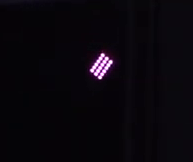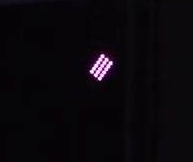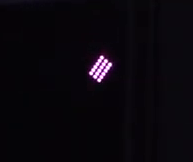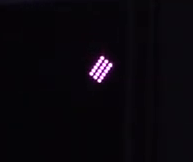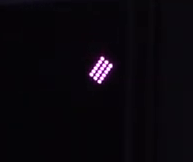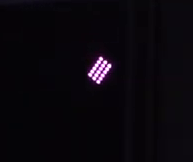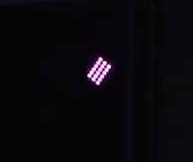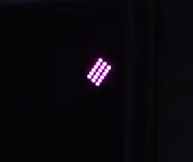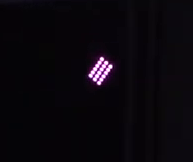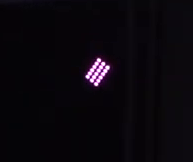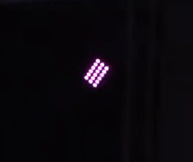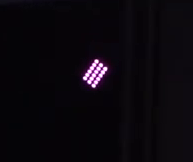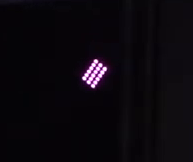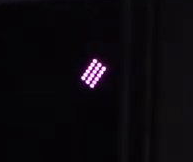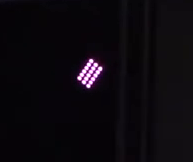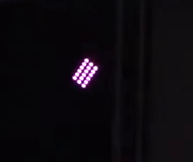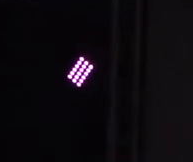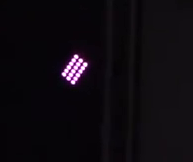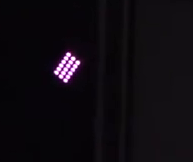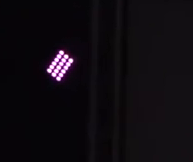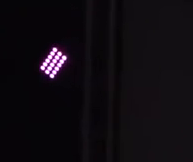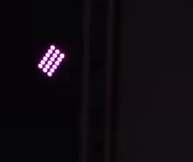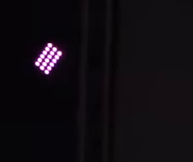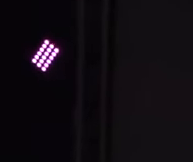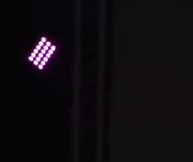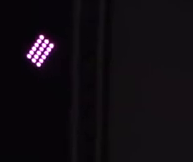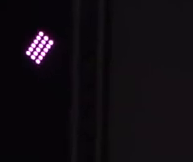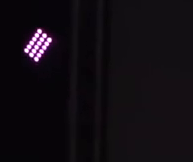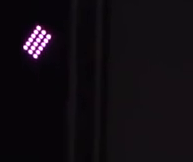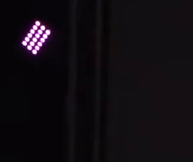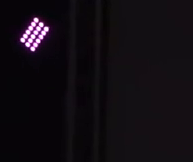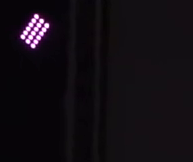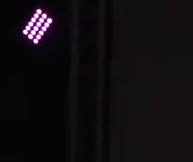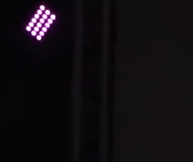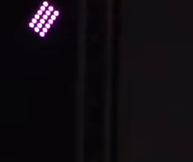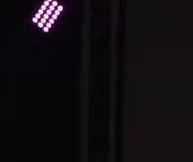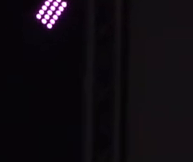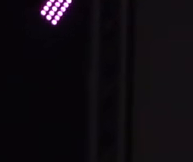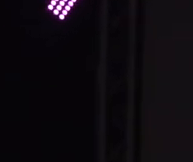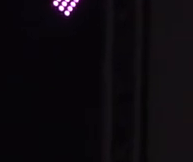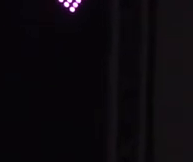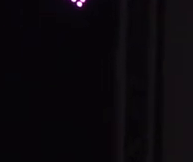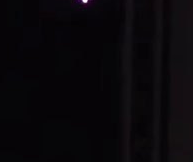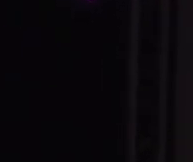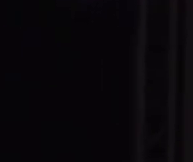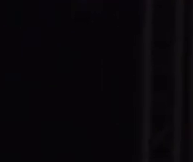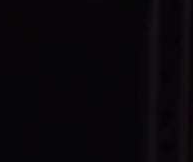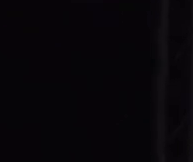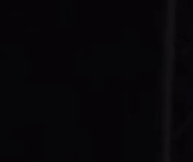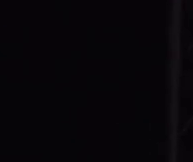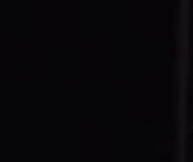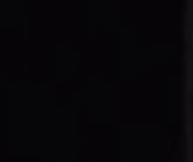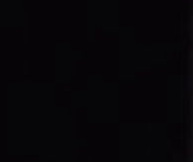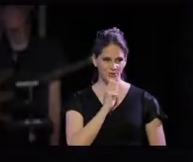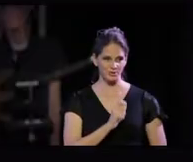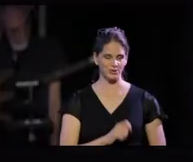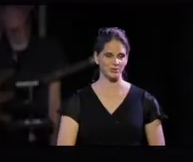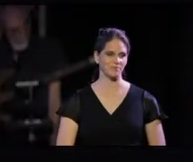amen. He is risen. He's risen indeed. Good thing we gave you a practice run just now.